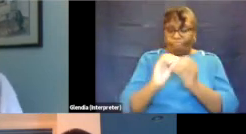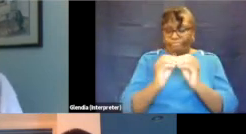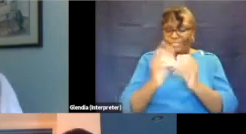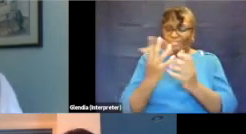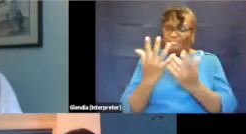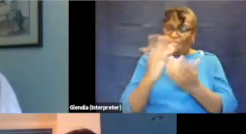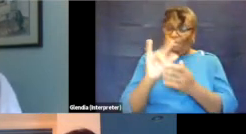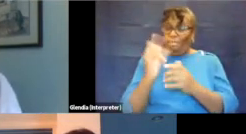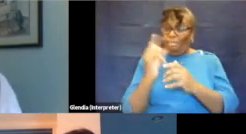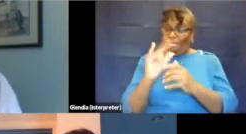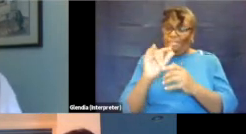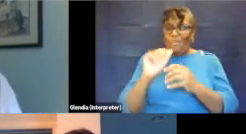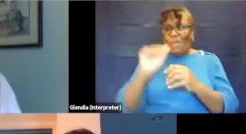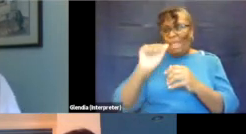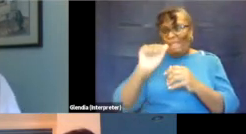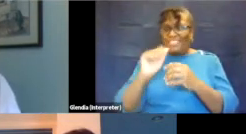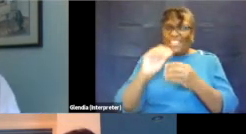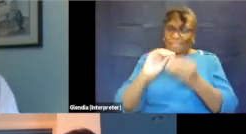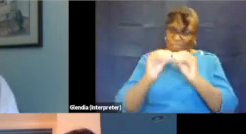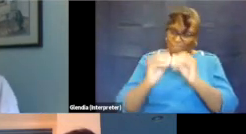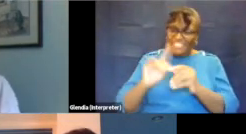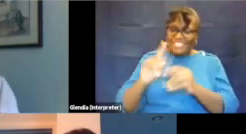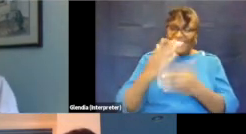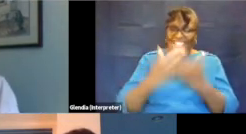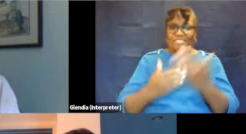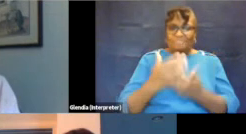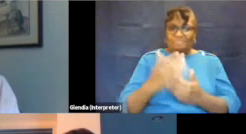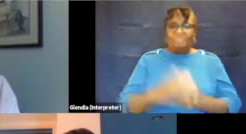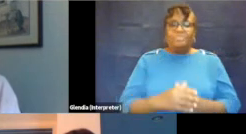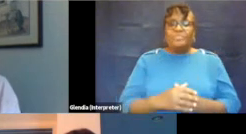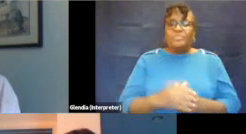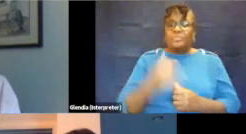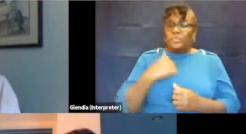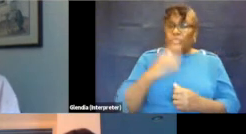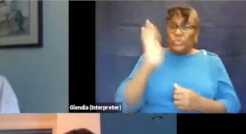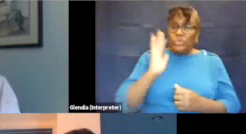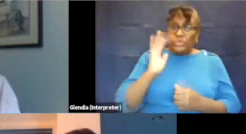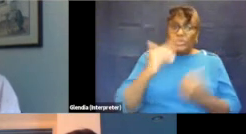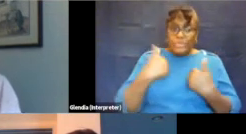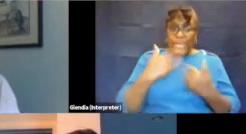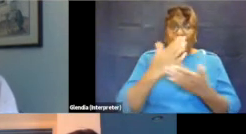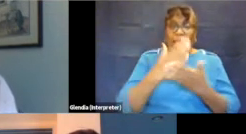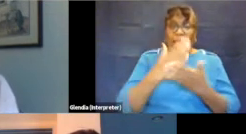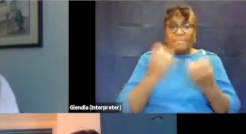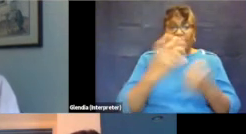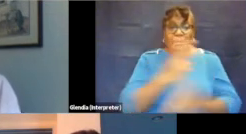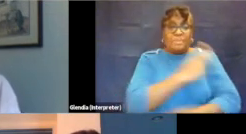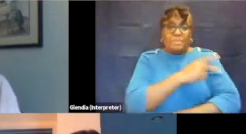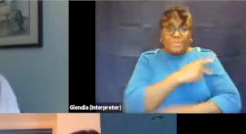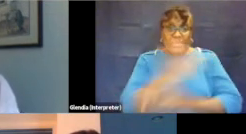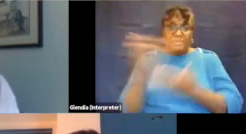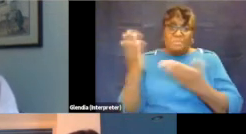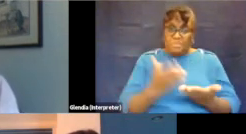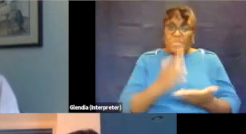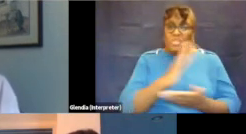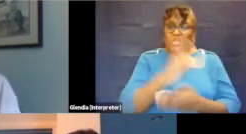having a Just Like Me doll can increase their self-esteem as well as provide lots of fun. I used to have patients come into the office bringing their doll along whenever they